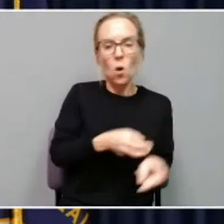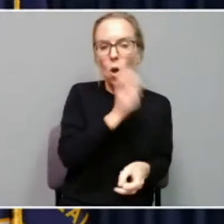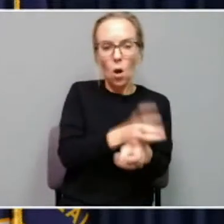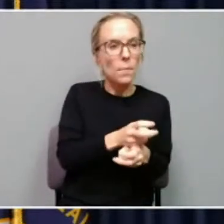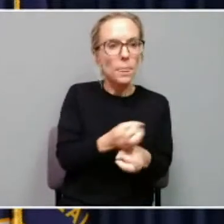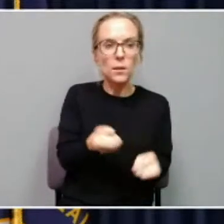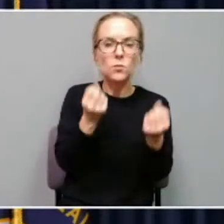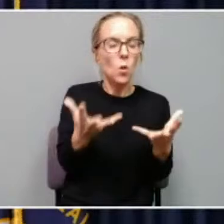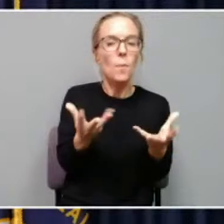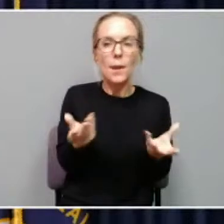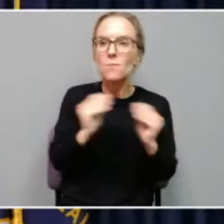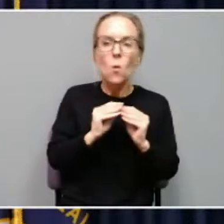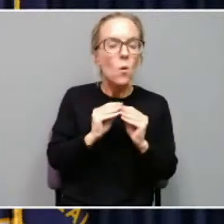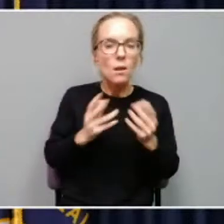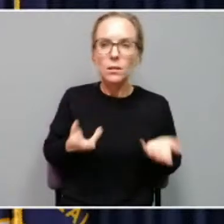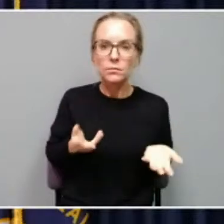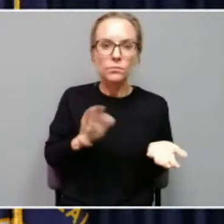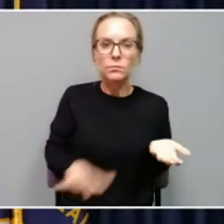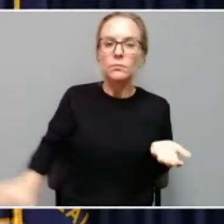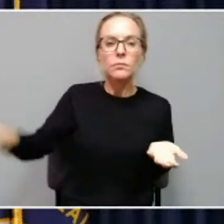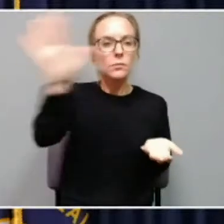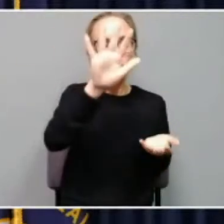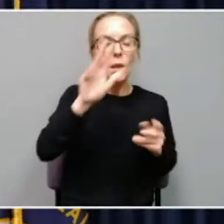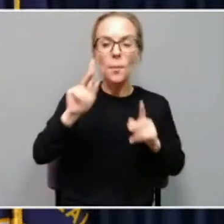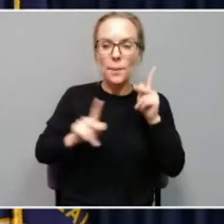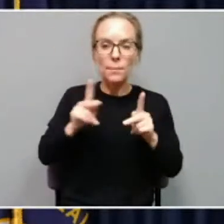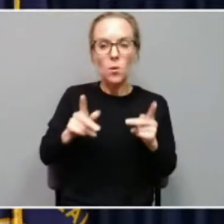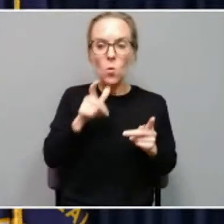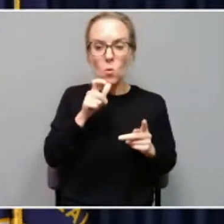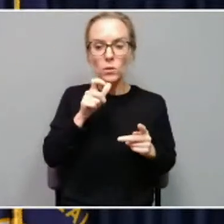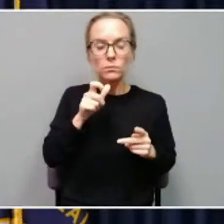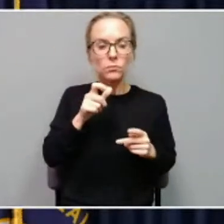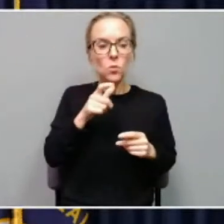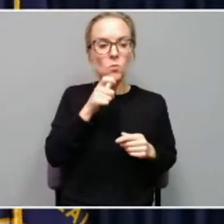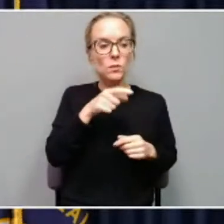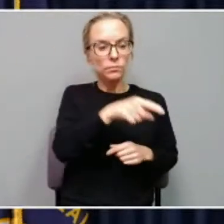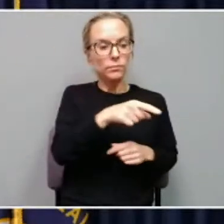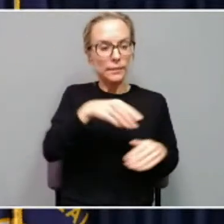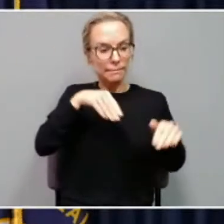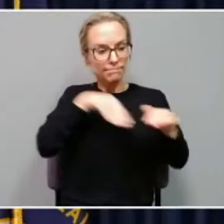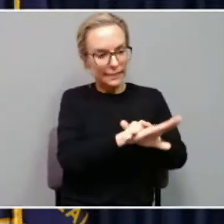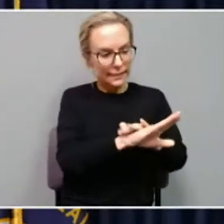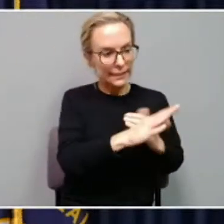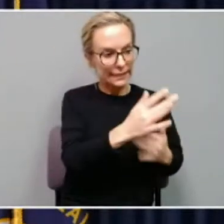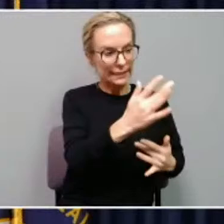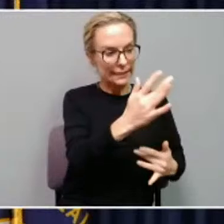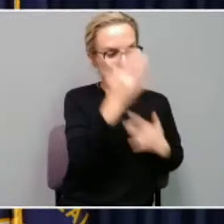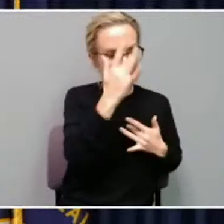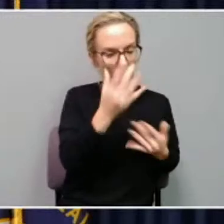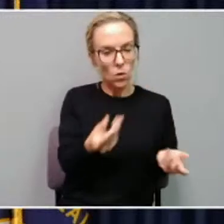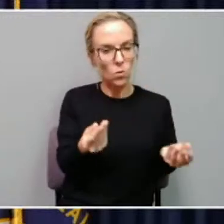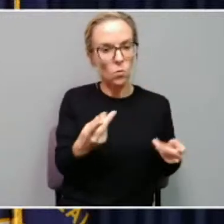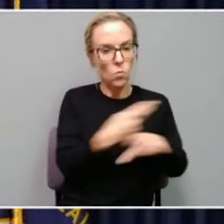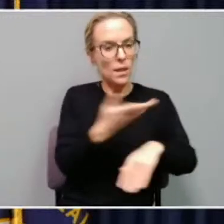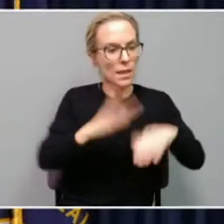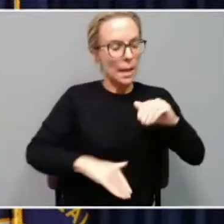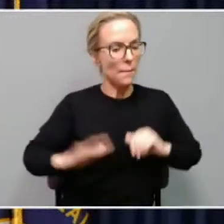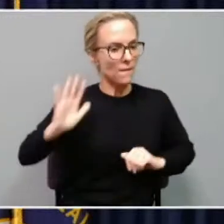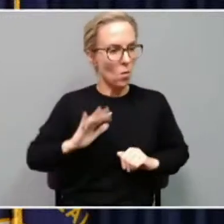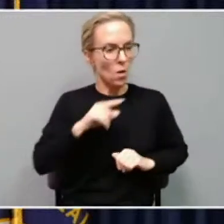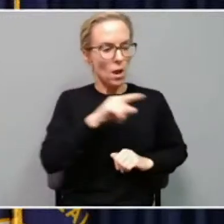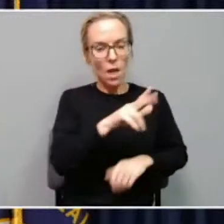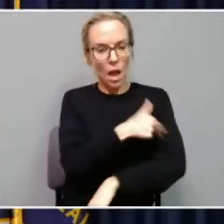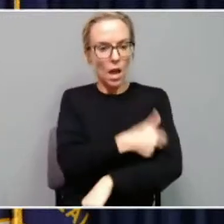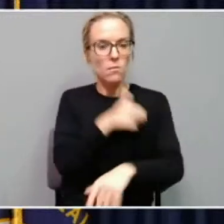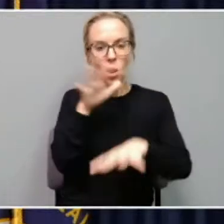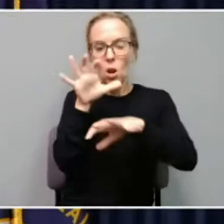more. It's also people being treated at hospitals that are sicker than those hospitals are ever used to taking care